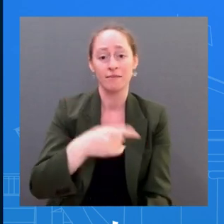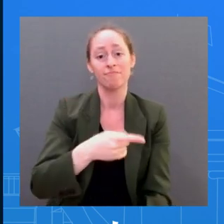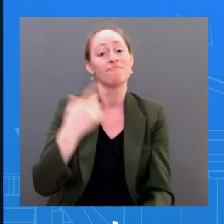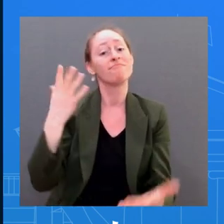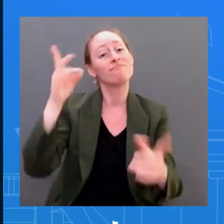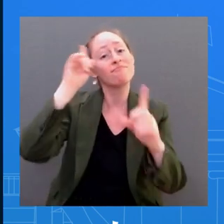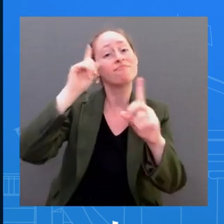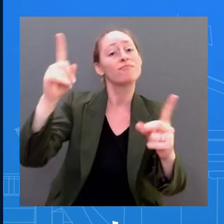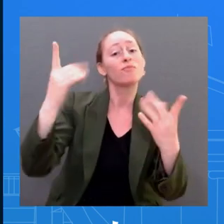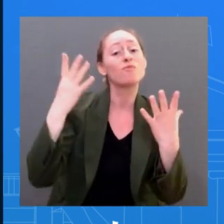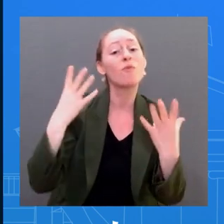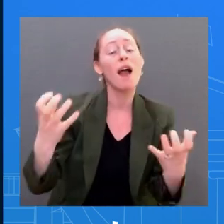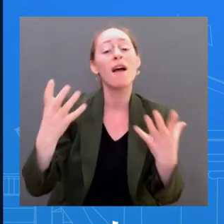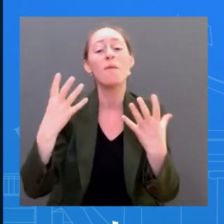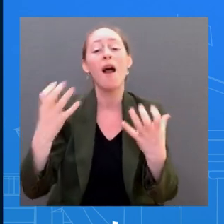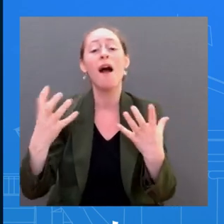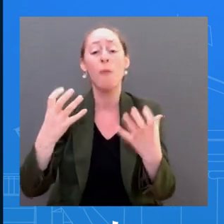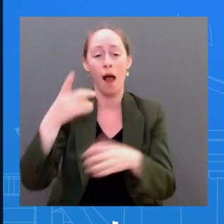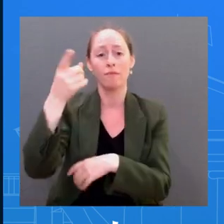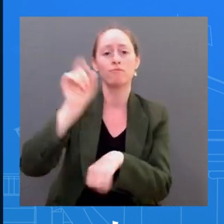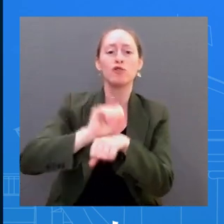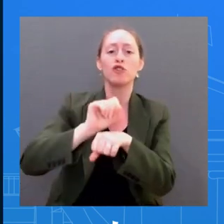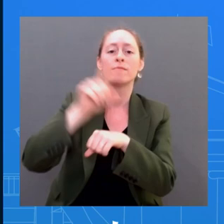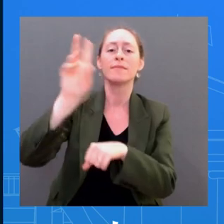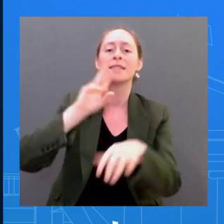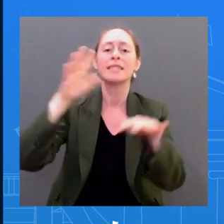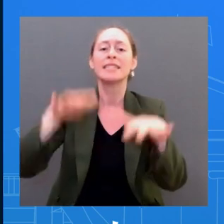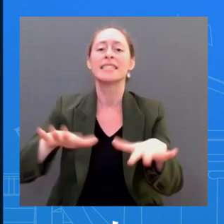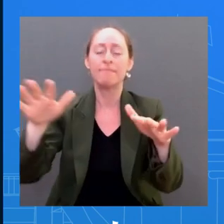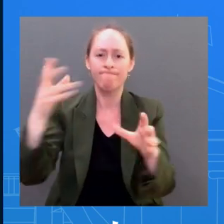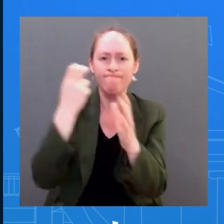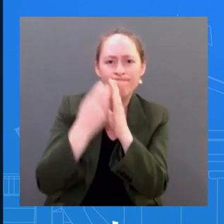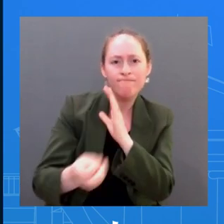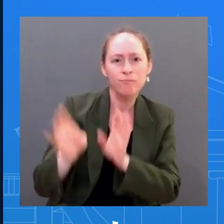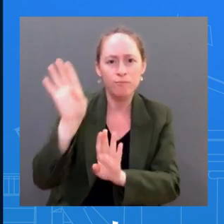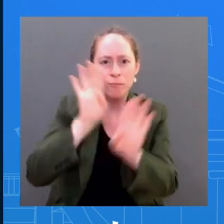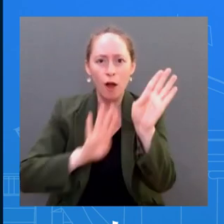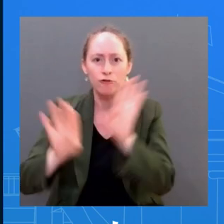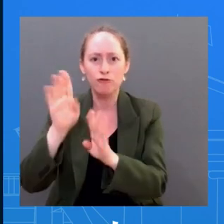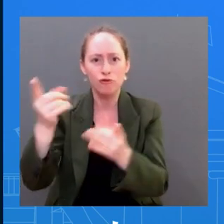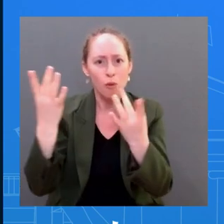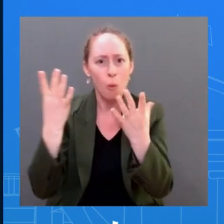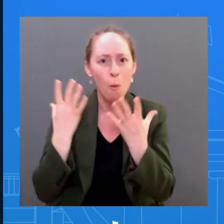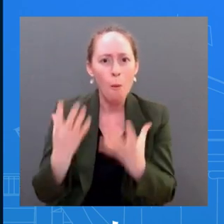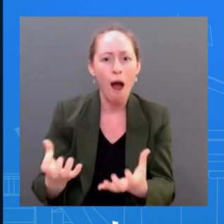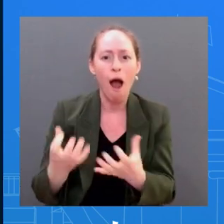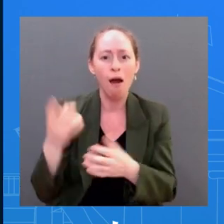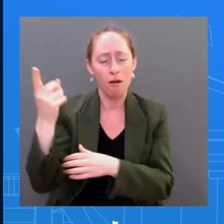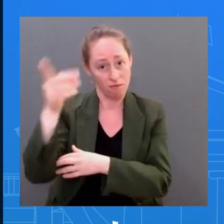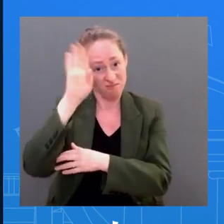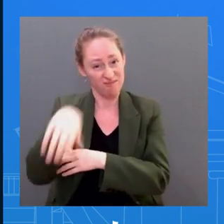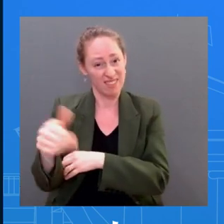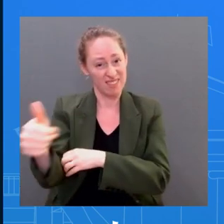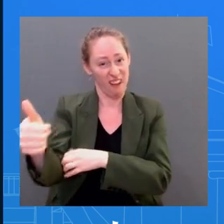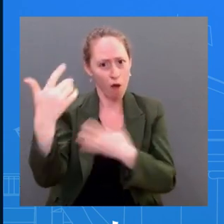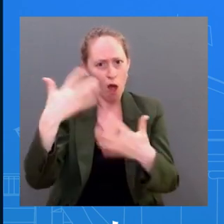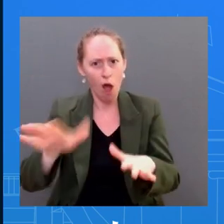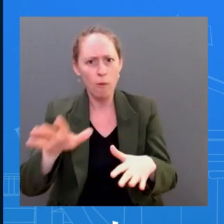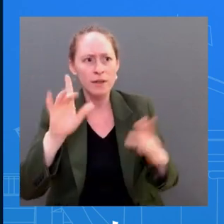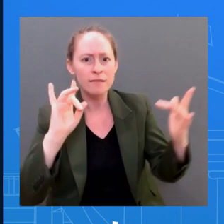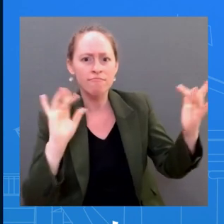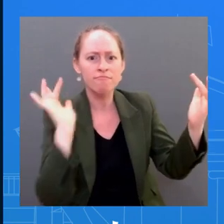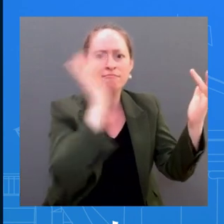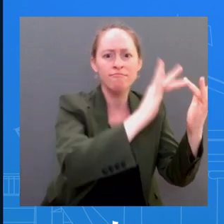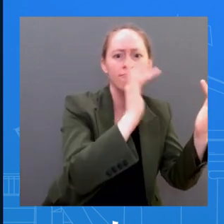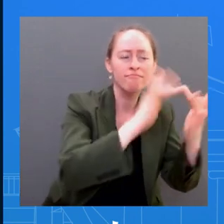Corpus Christi University of A&M for her future college enrollment. 9 years old. Maite cared